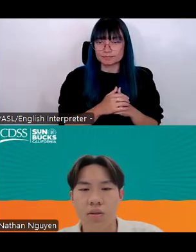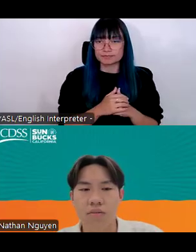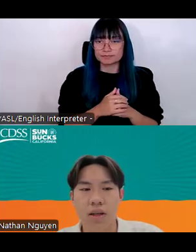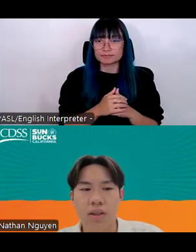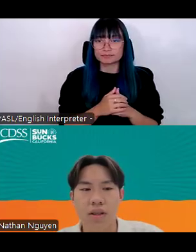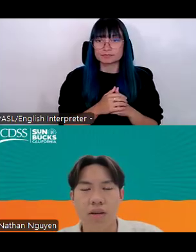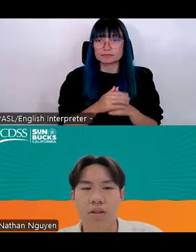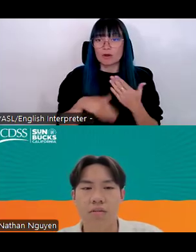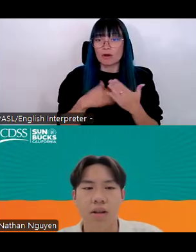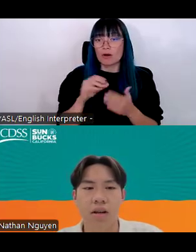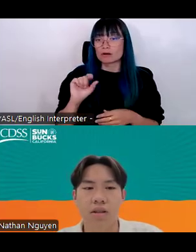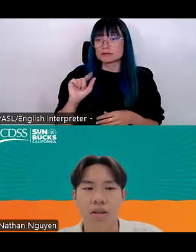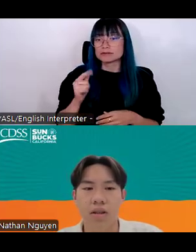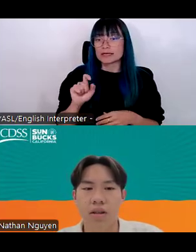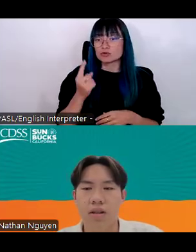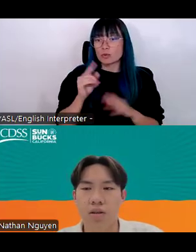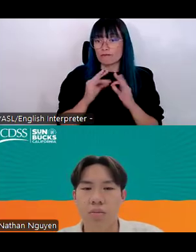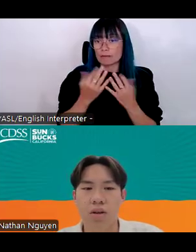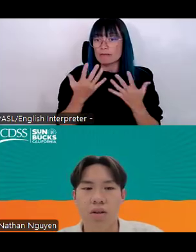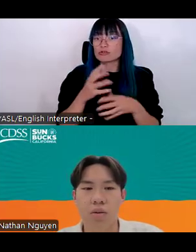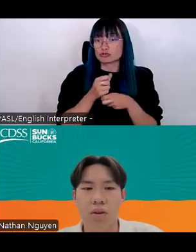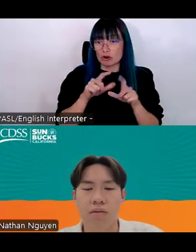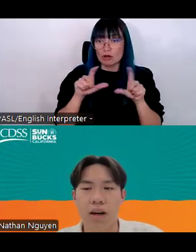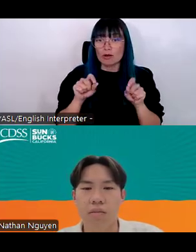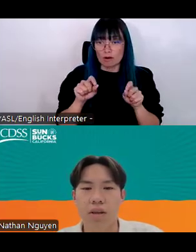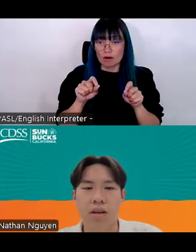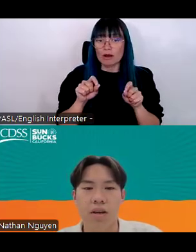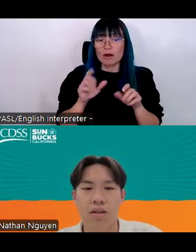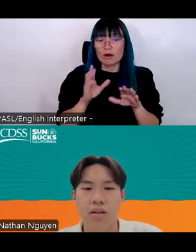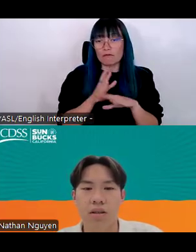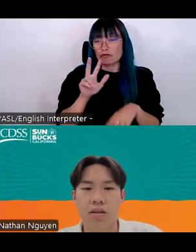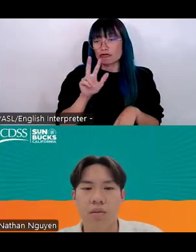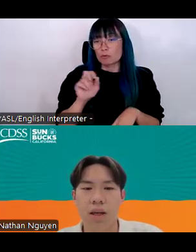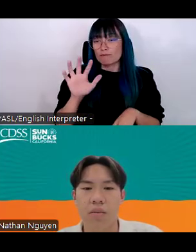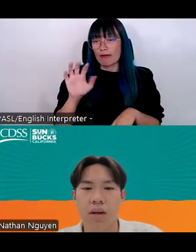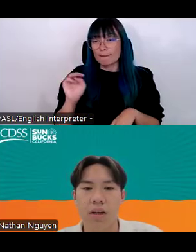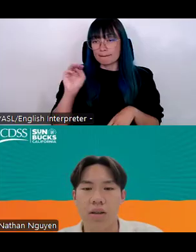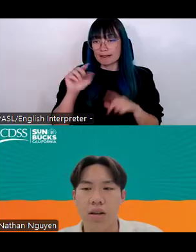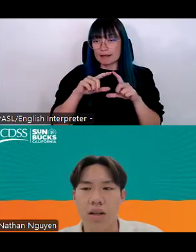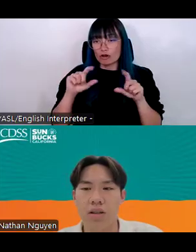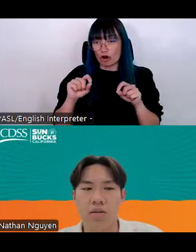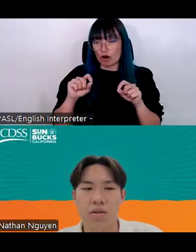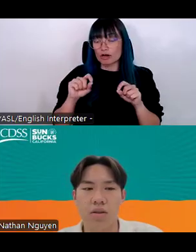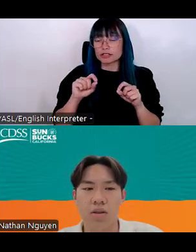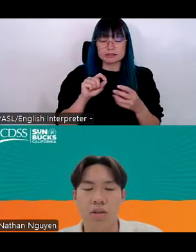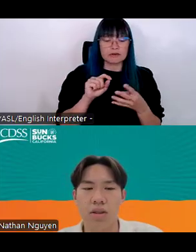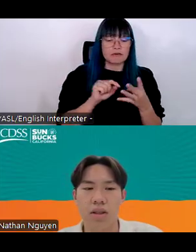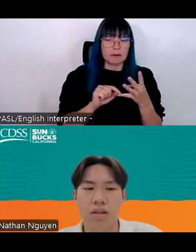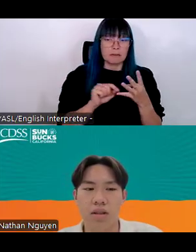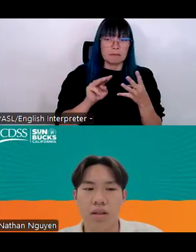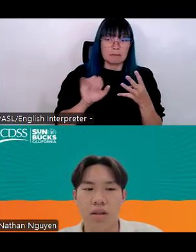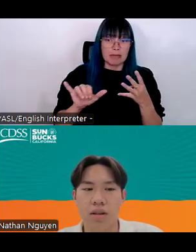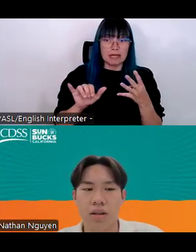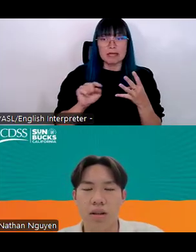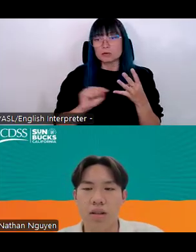All Stage 1 families have received their cards, totaling more than 3.5 million cards from late May to late June